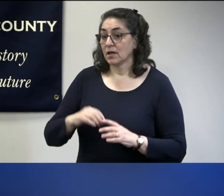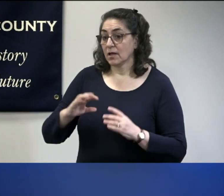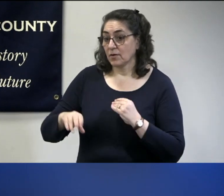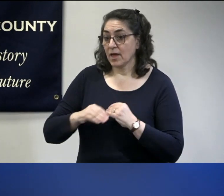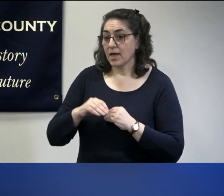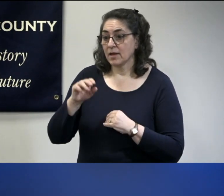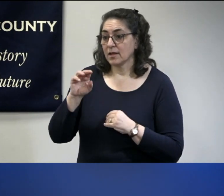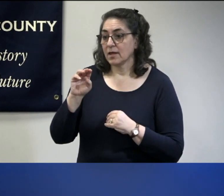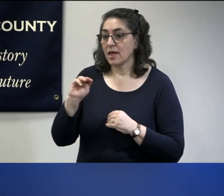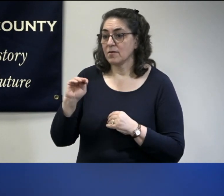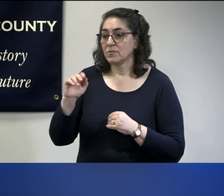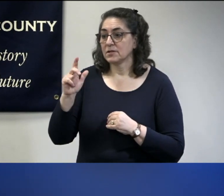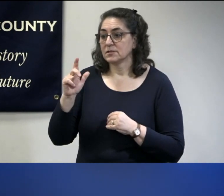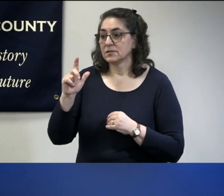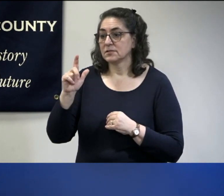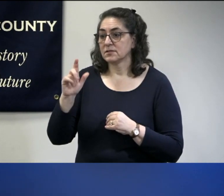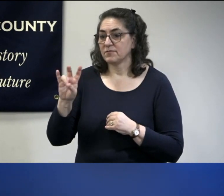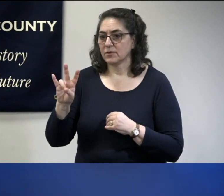I'll move it. Second.